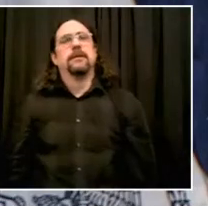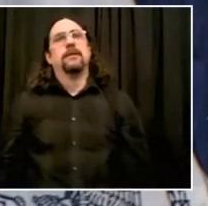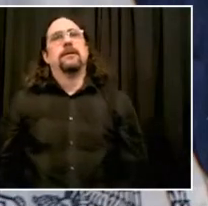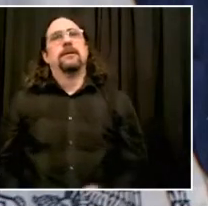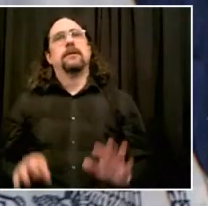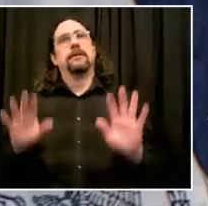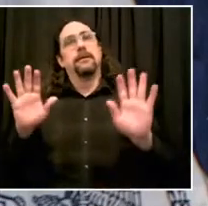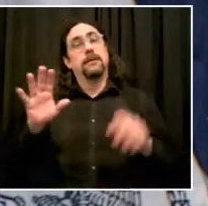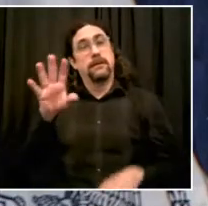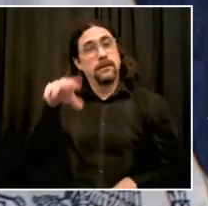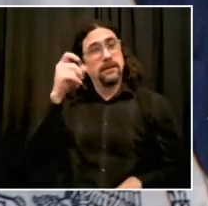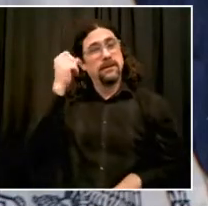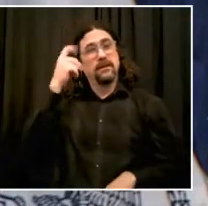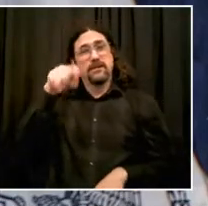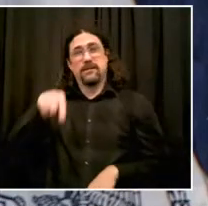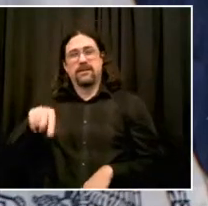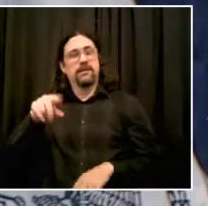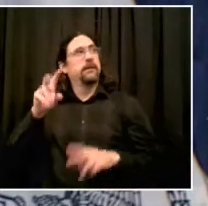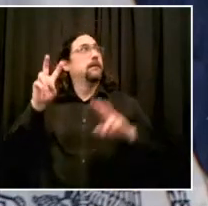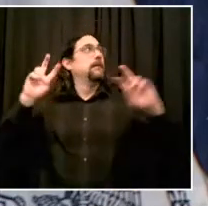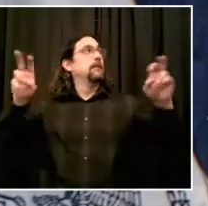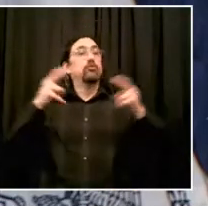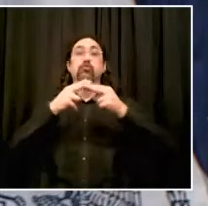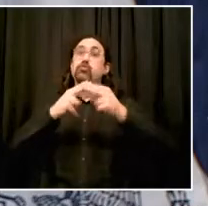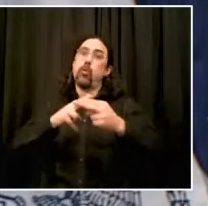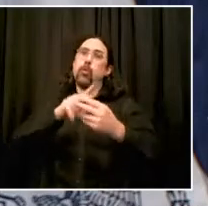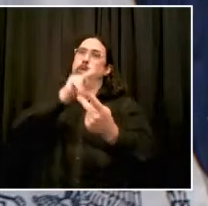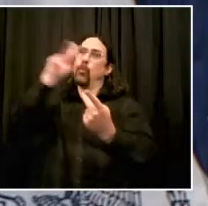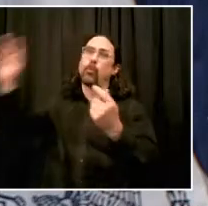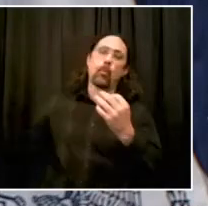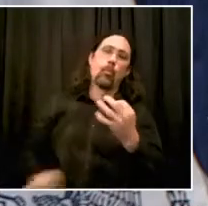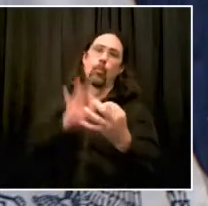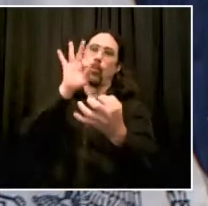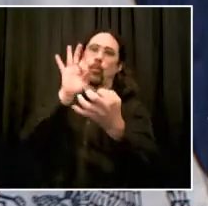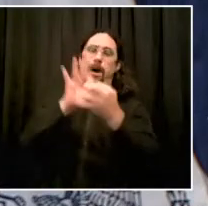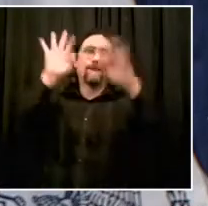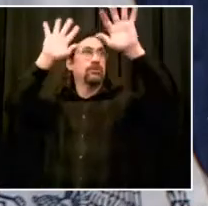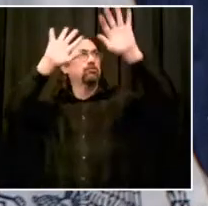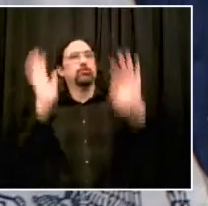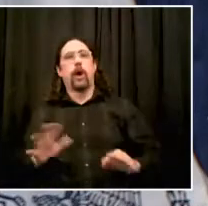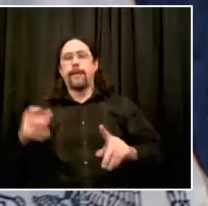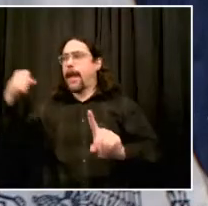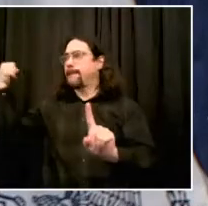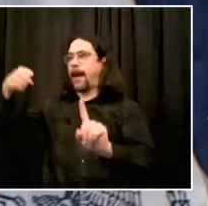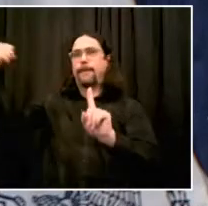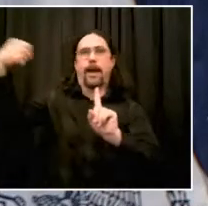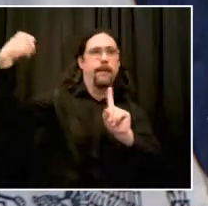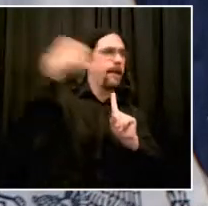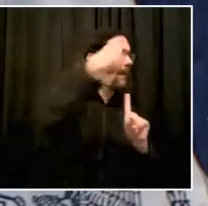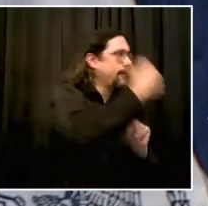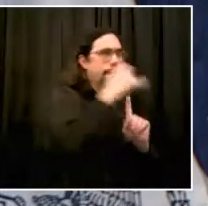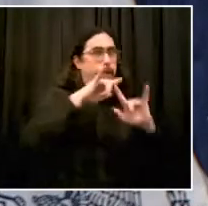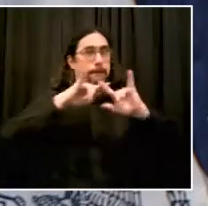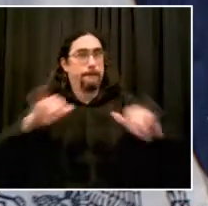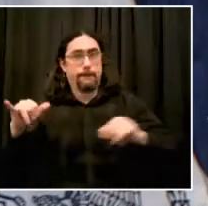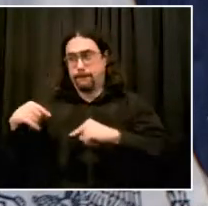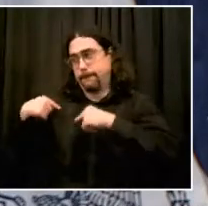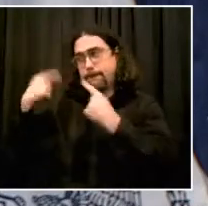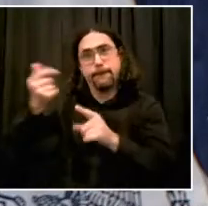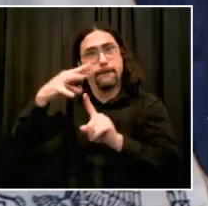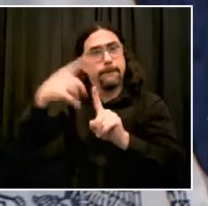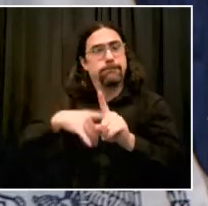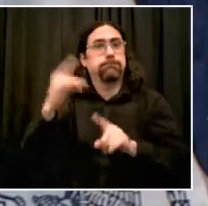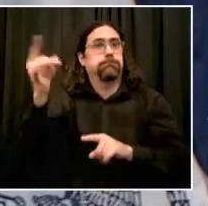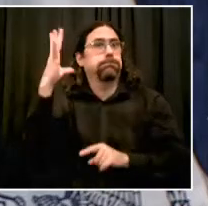because of the coronavirus crisis. We have got to get all the pieces reglued. This is why it's really